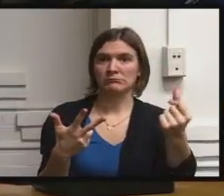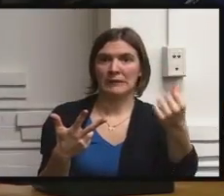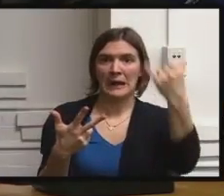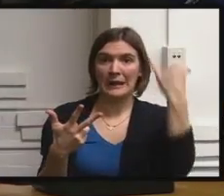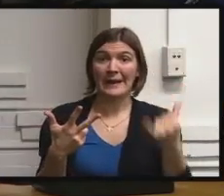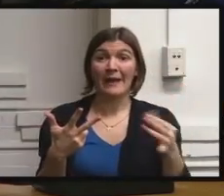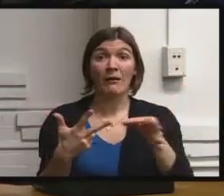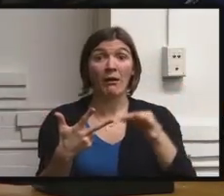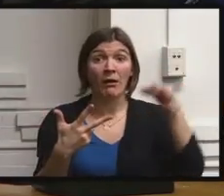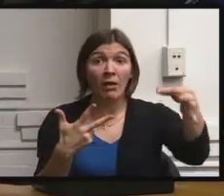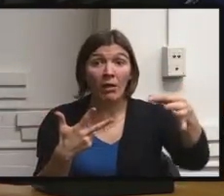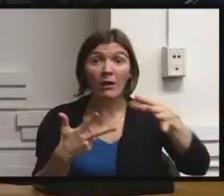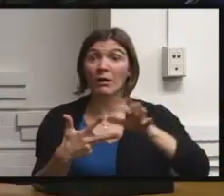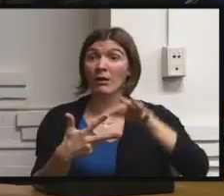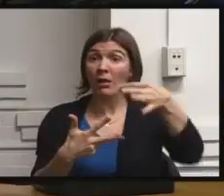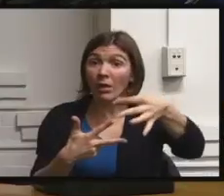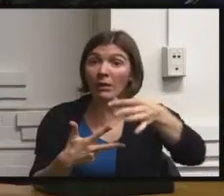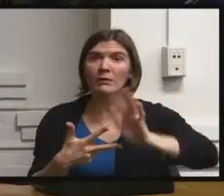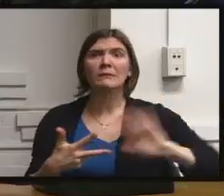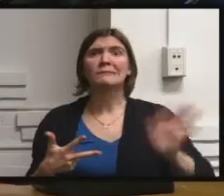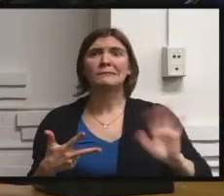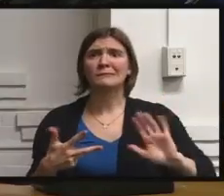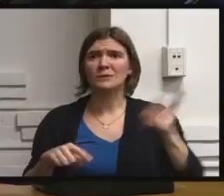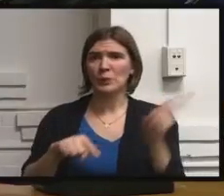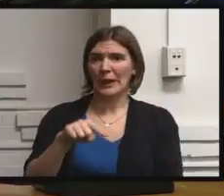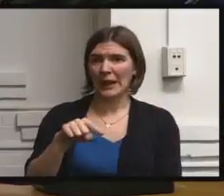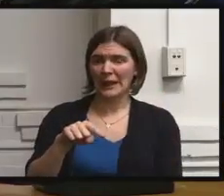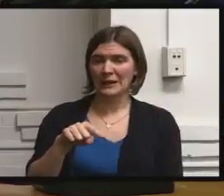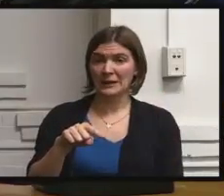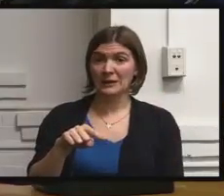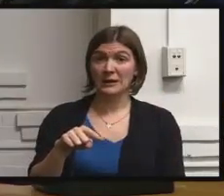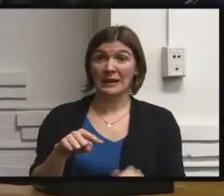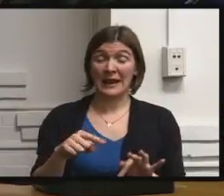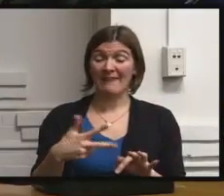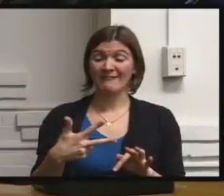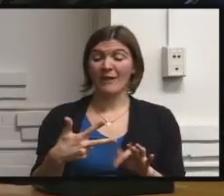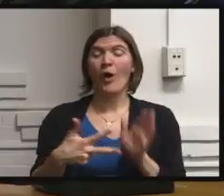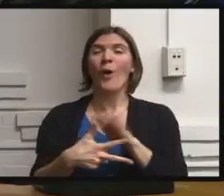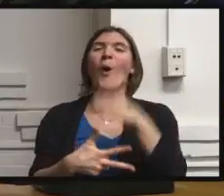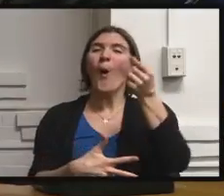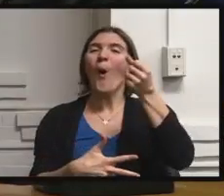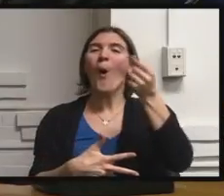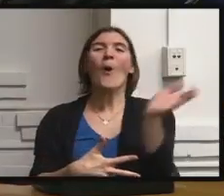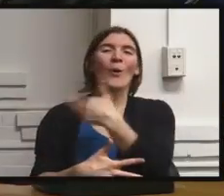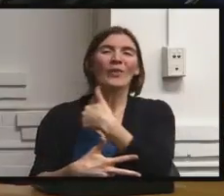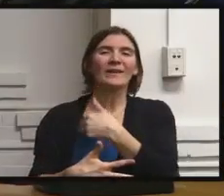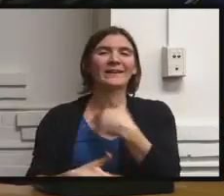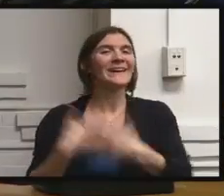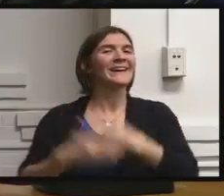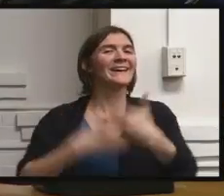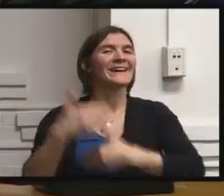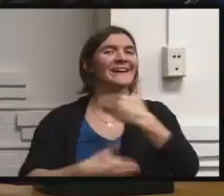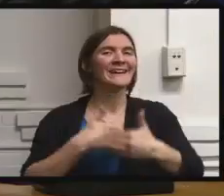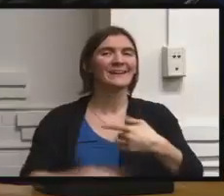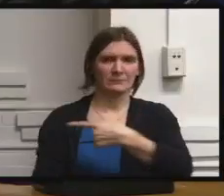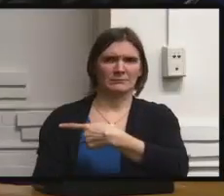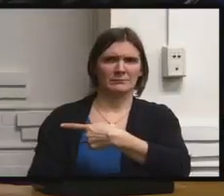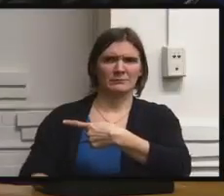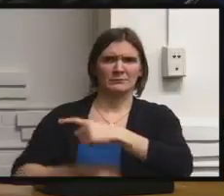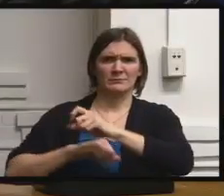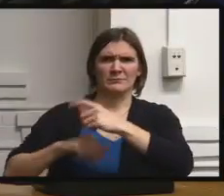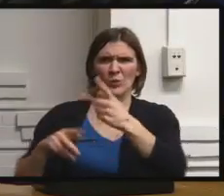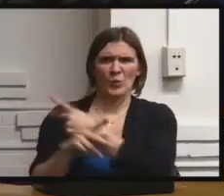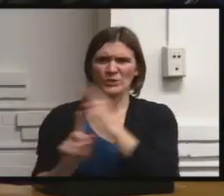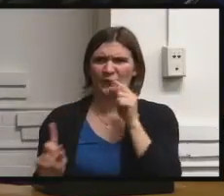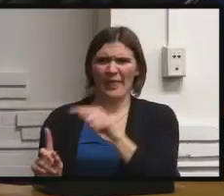the locations, and that delaying one of the work at one of the locations will